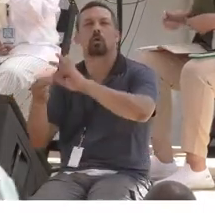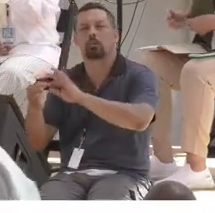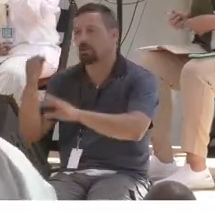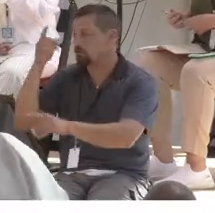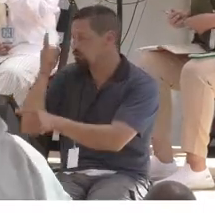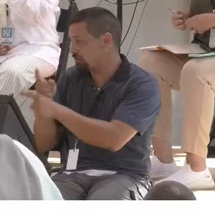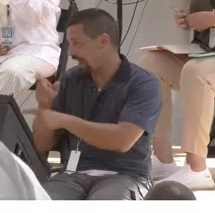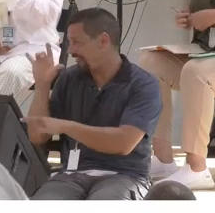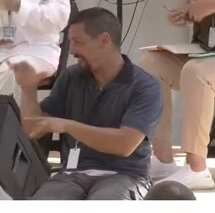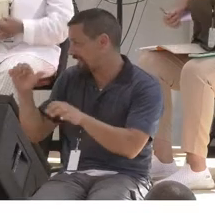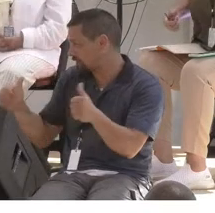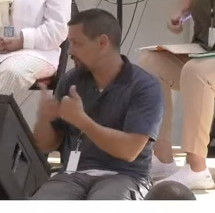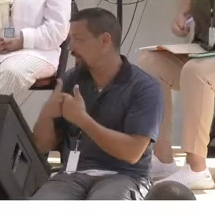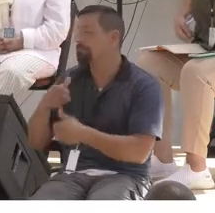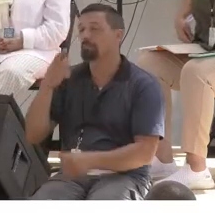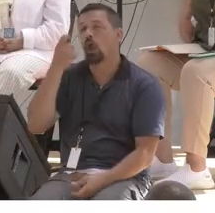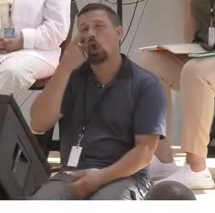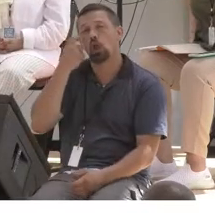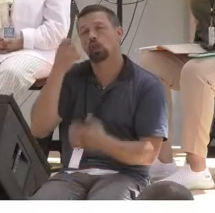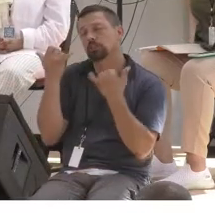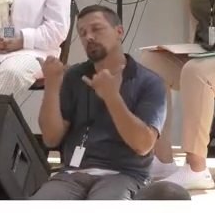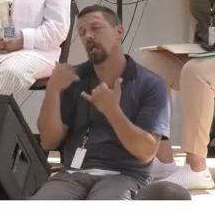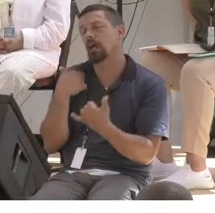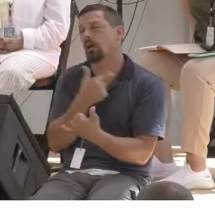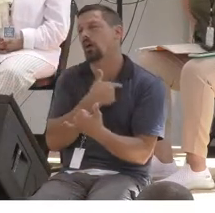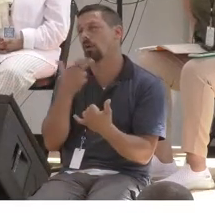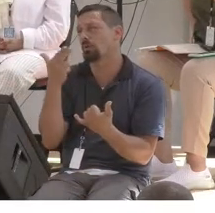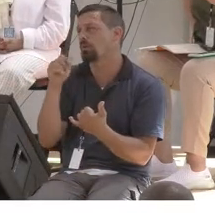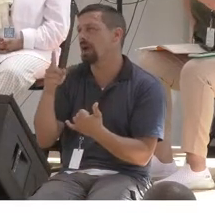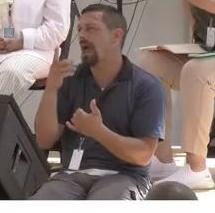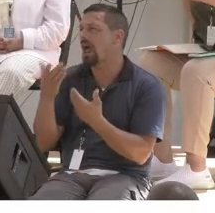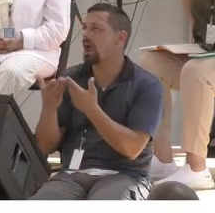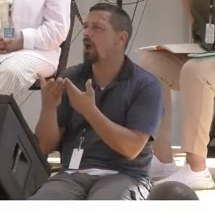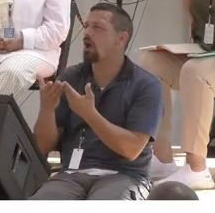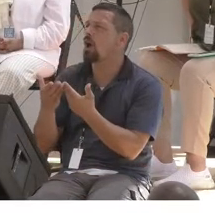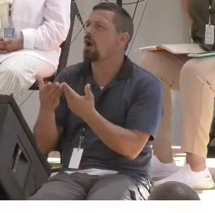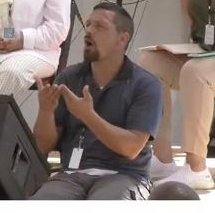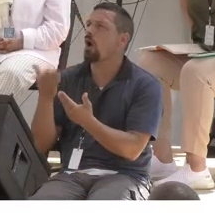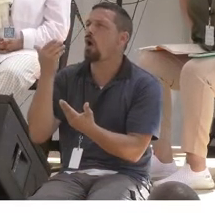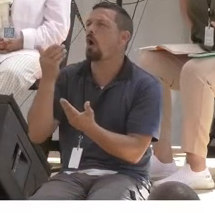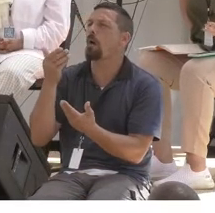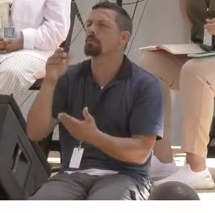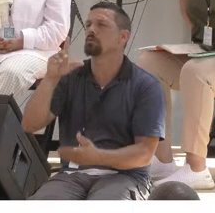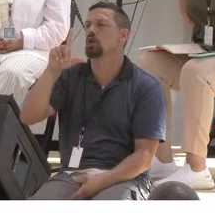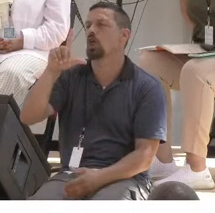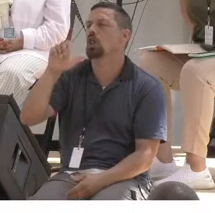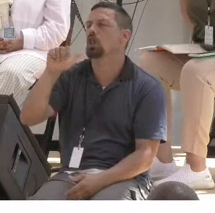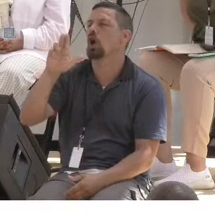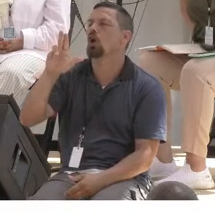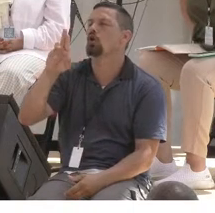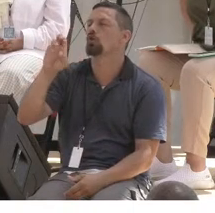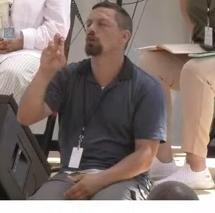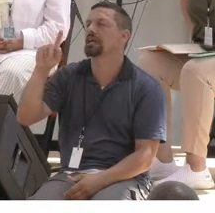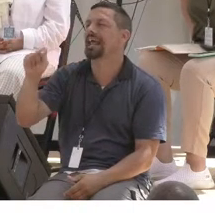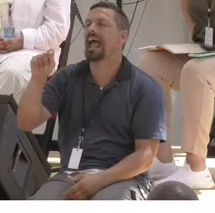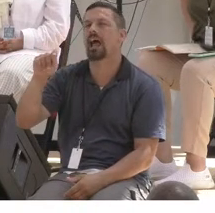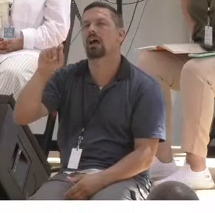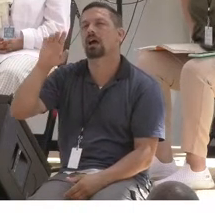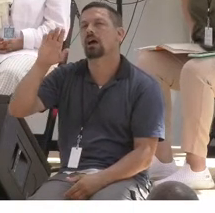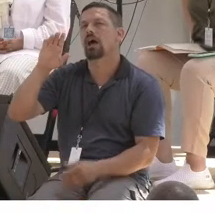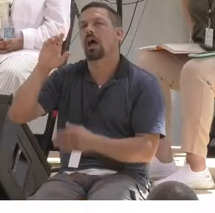the challenge. Earlier today, we had the laureate calligrapher of the UAE, Mohammed